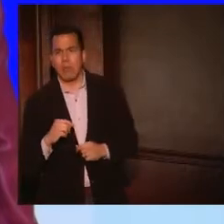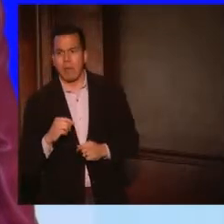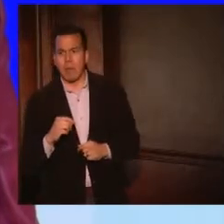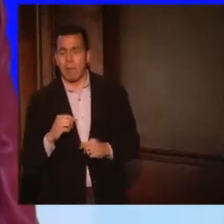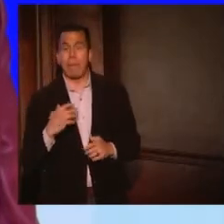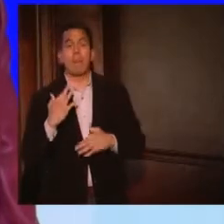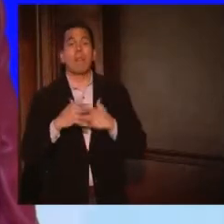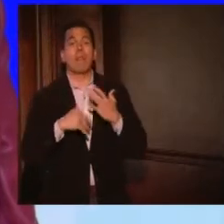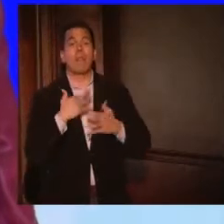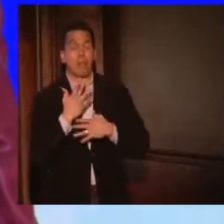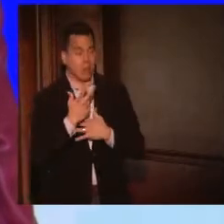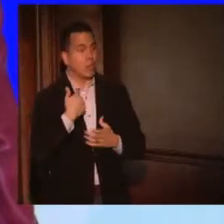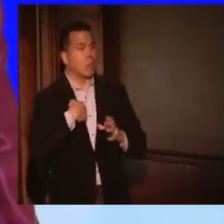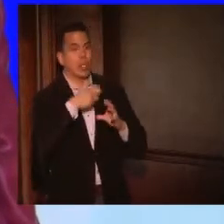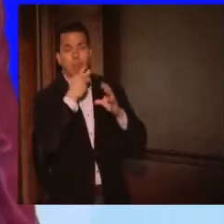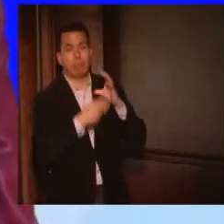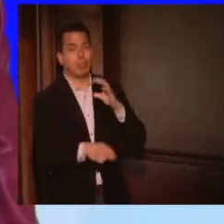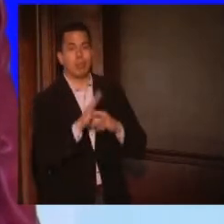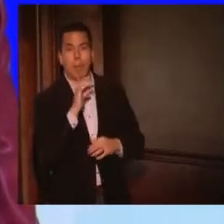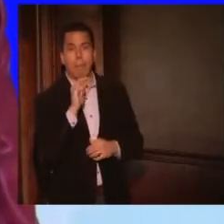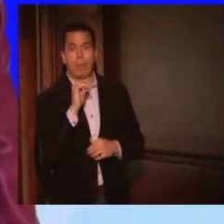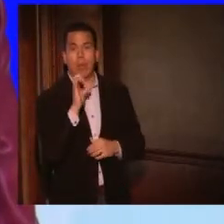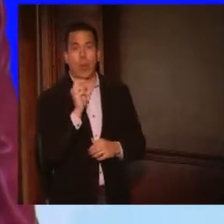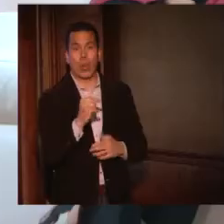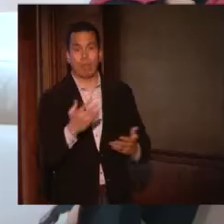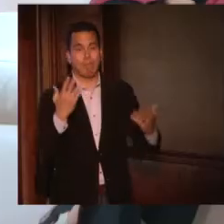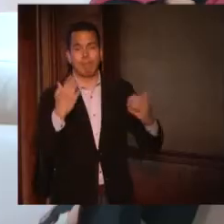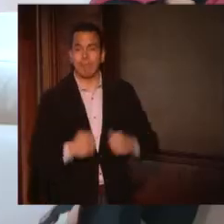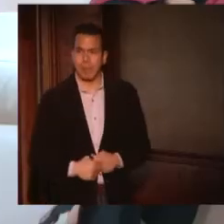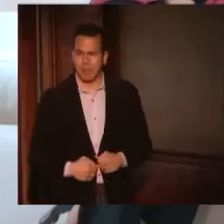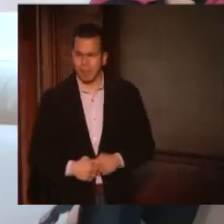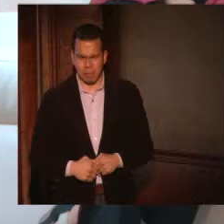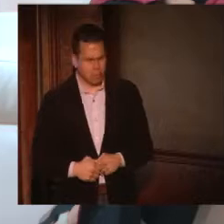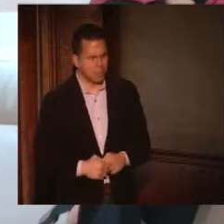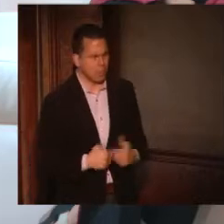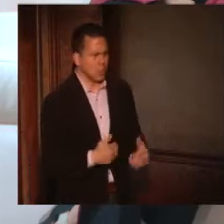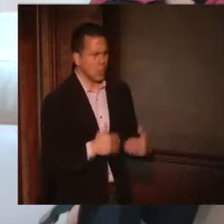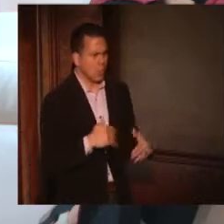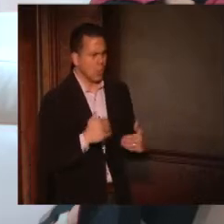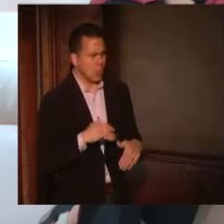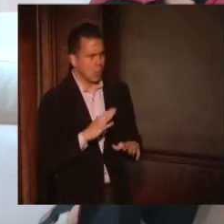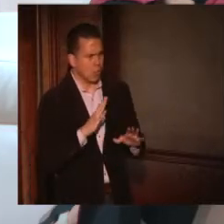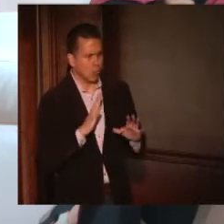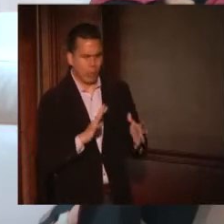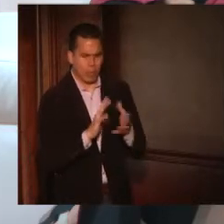how we get involved with Bitcoins. Great, that's an incredible story. I'd love to, Enrica, I'd love